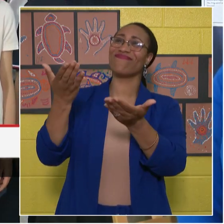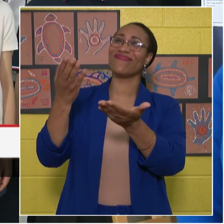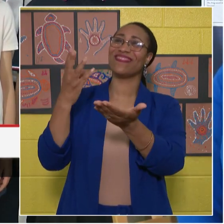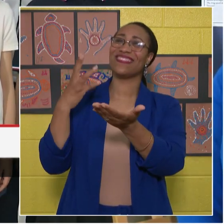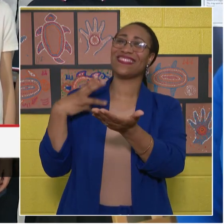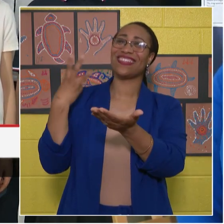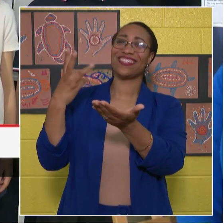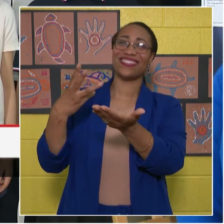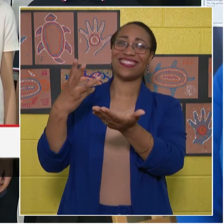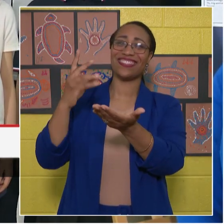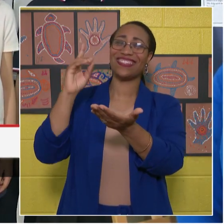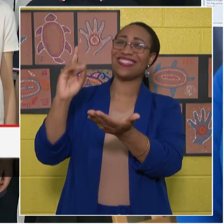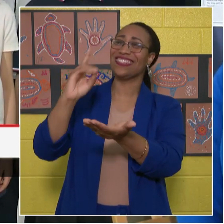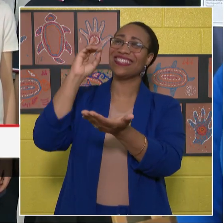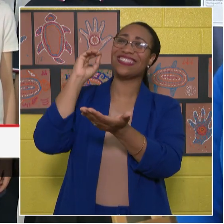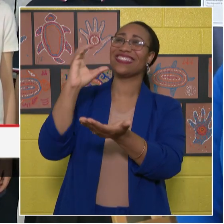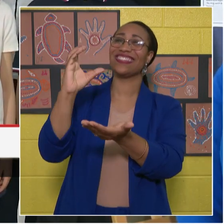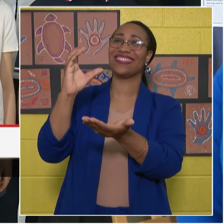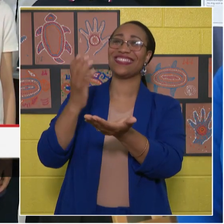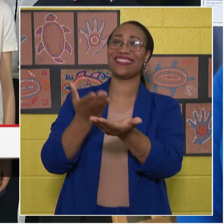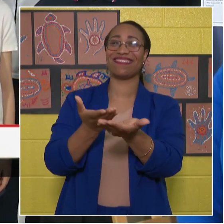Washington, D.C.